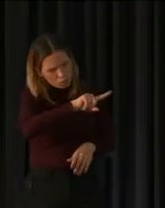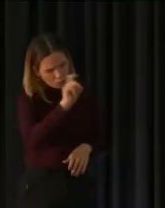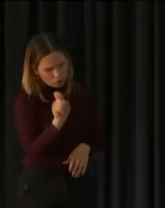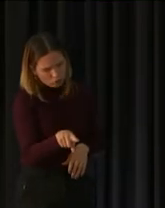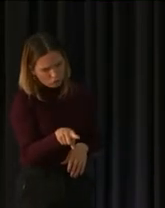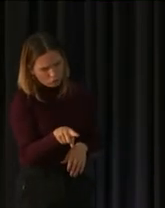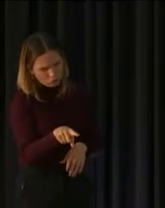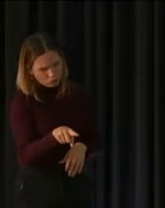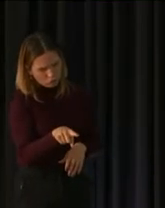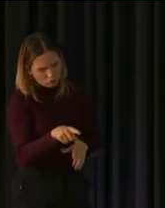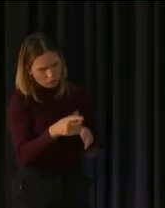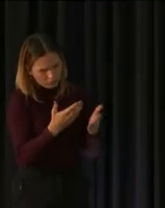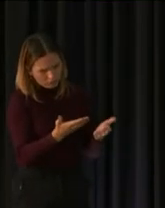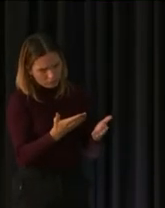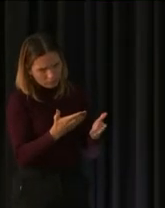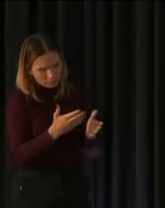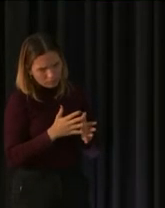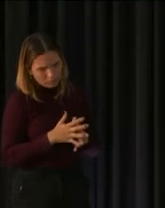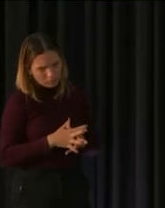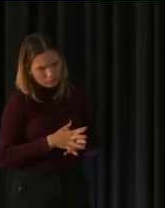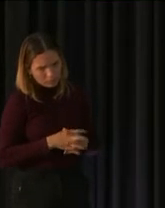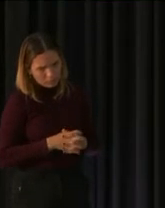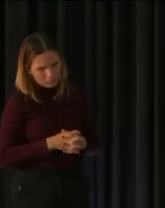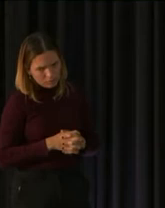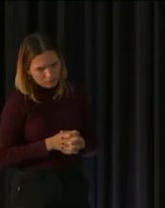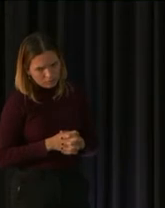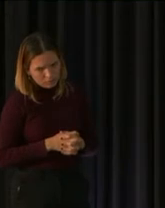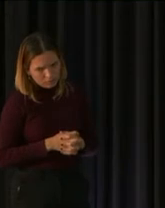Elizabeth Stewart, your line is unmuted.